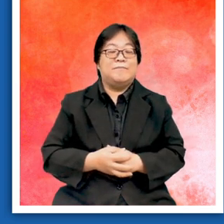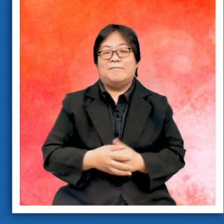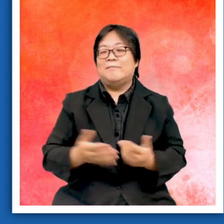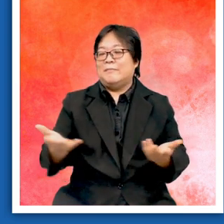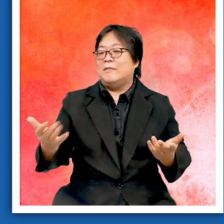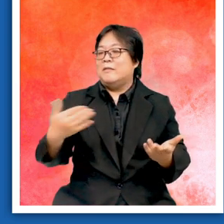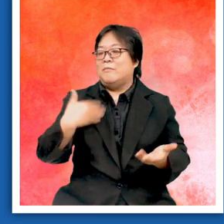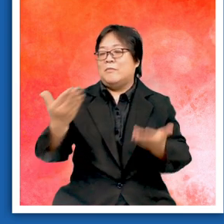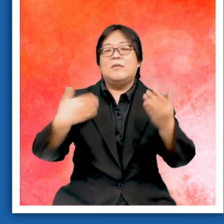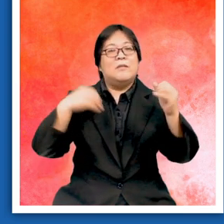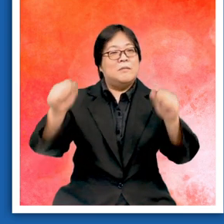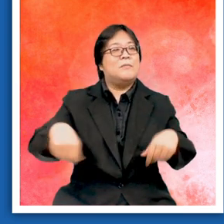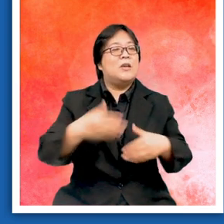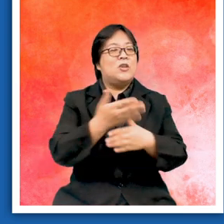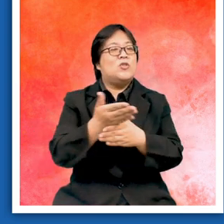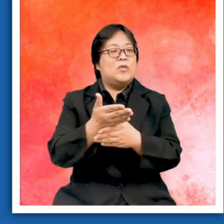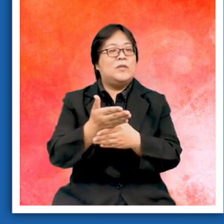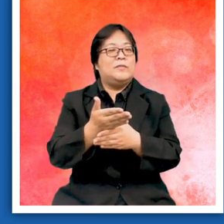with